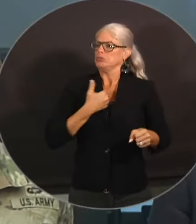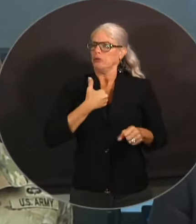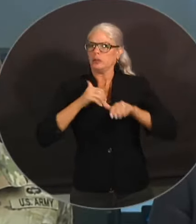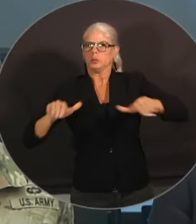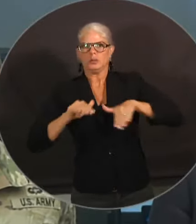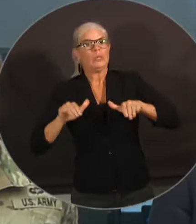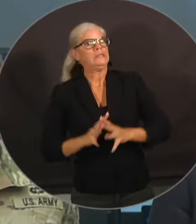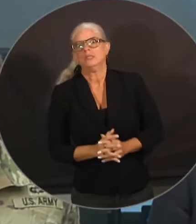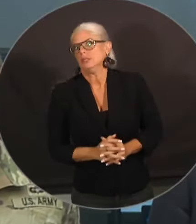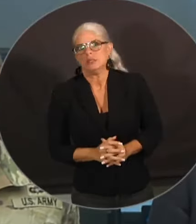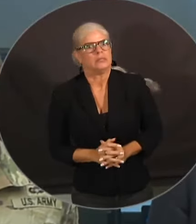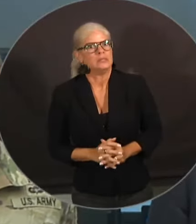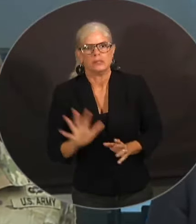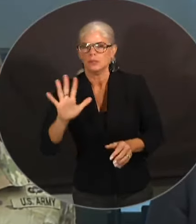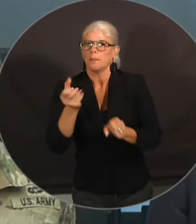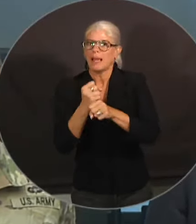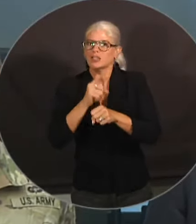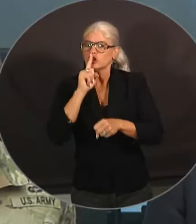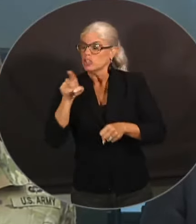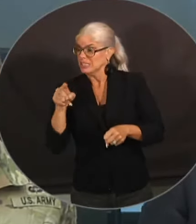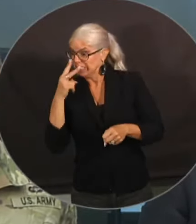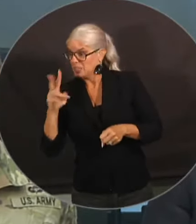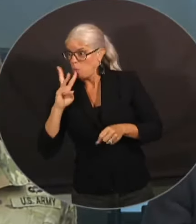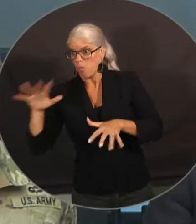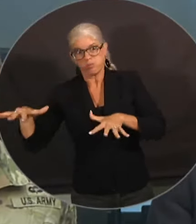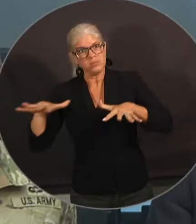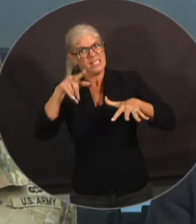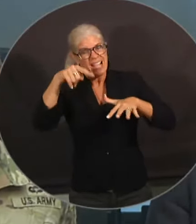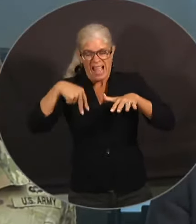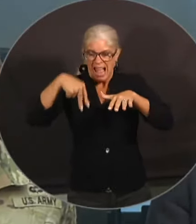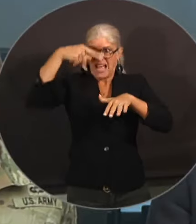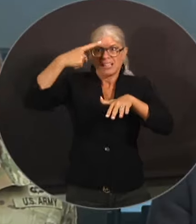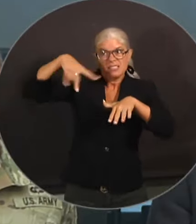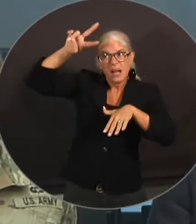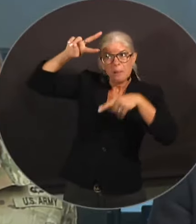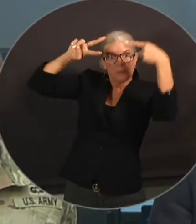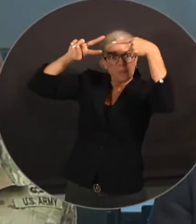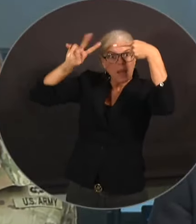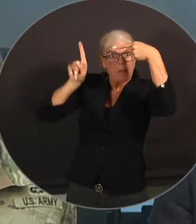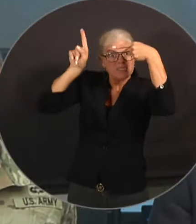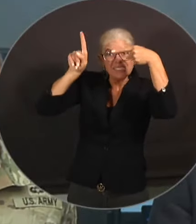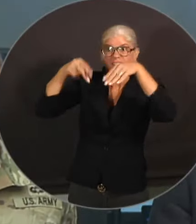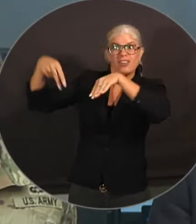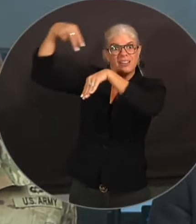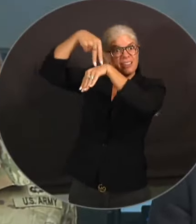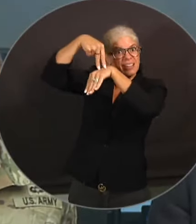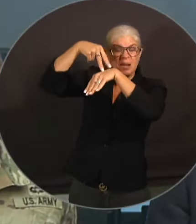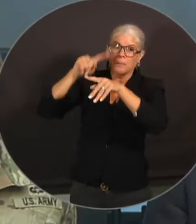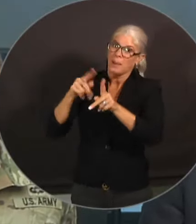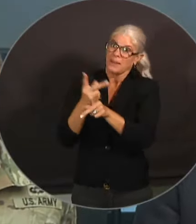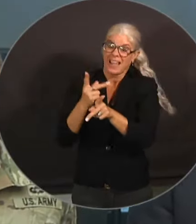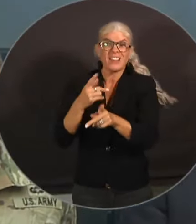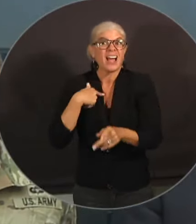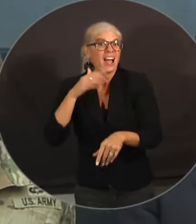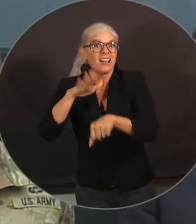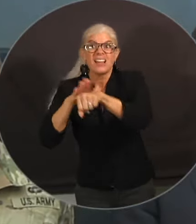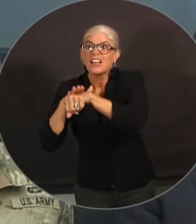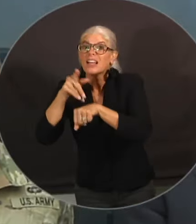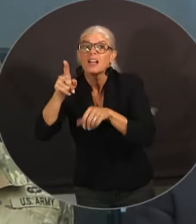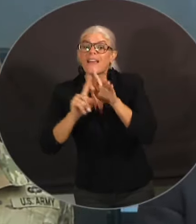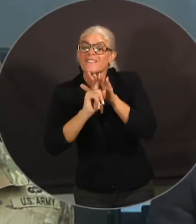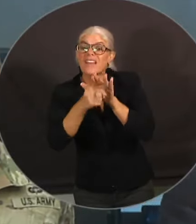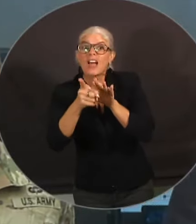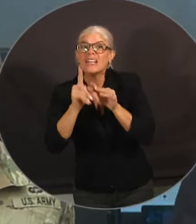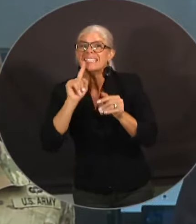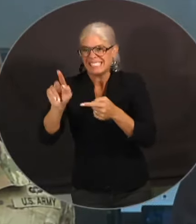sure you're evacuating the area. If you're in the North Florida area, you do have time to evacuate, but that time is now. It is right now. You need to be moving